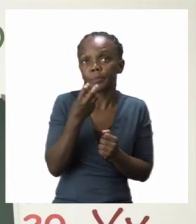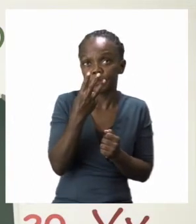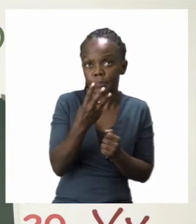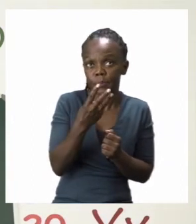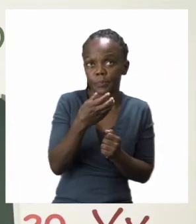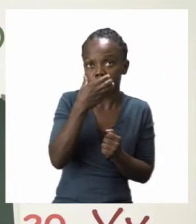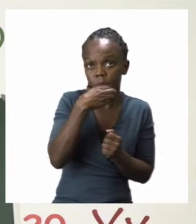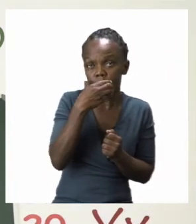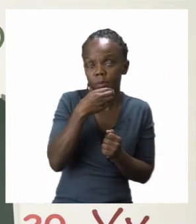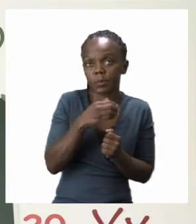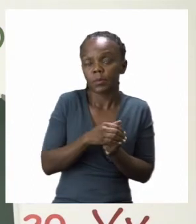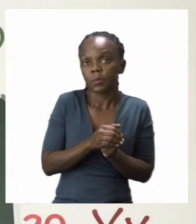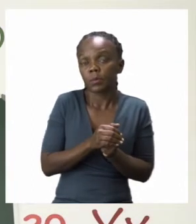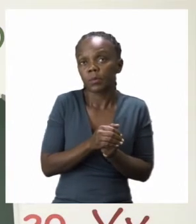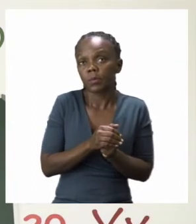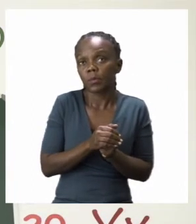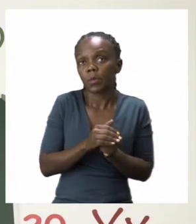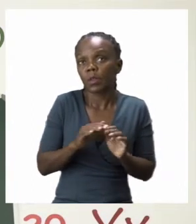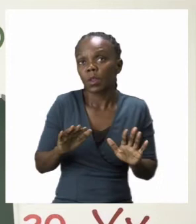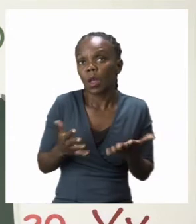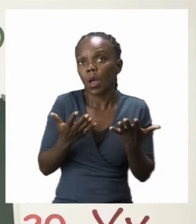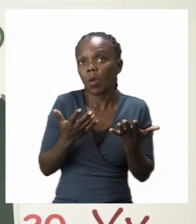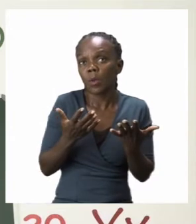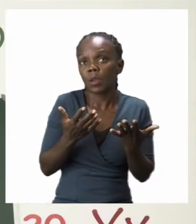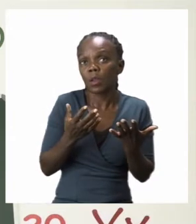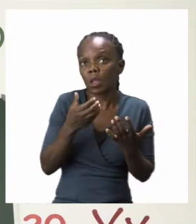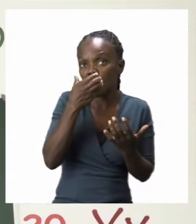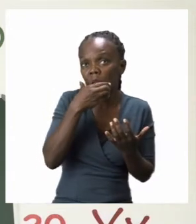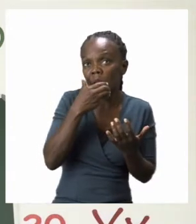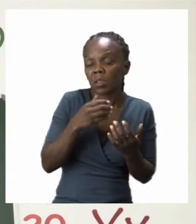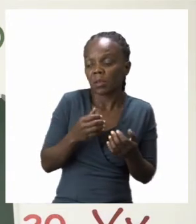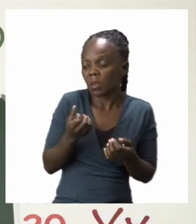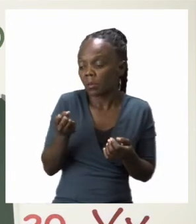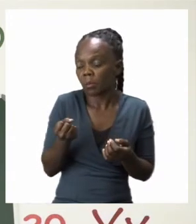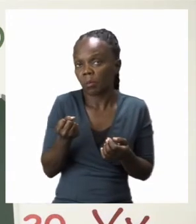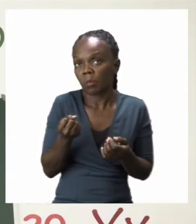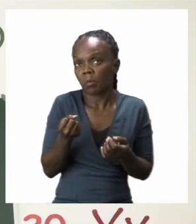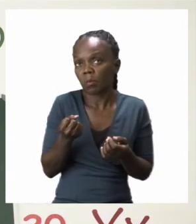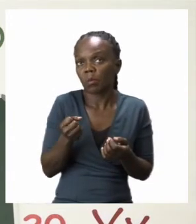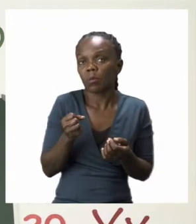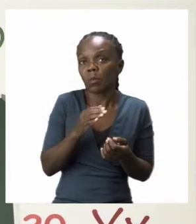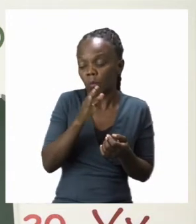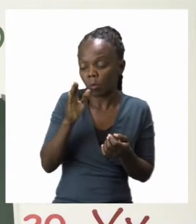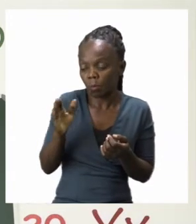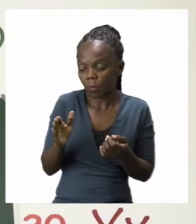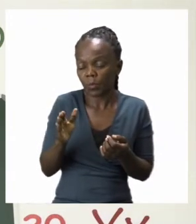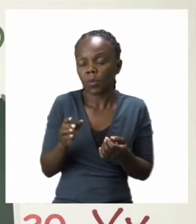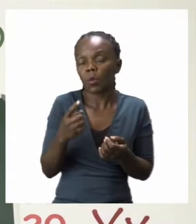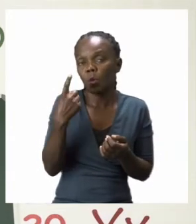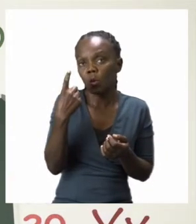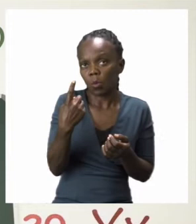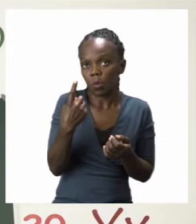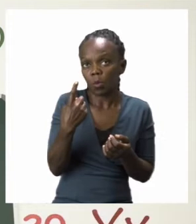the other side, let's count how many we have. 1. So that means we have 1 apple on the other